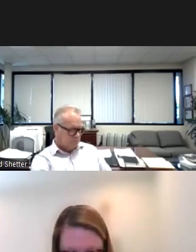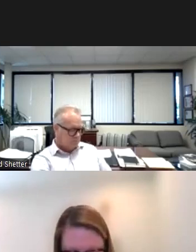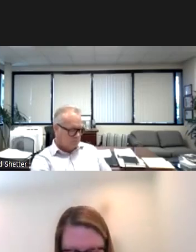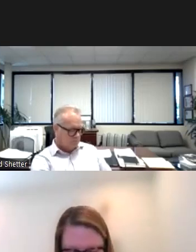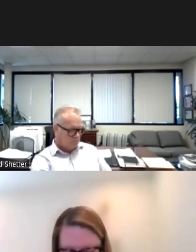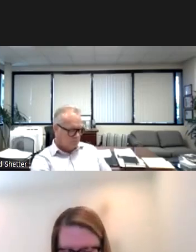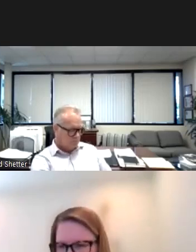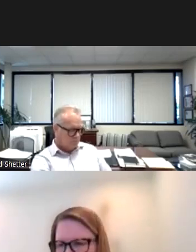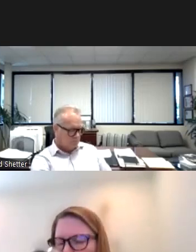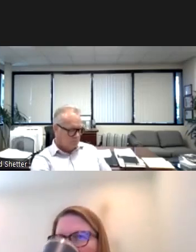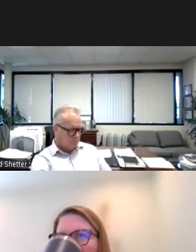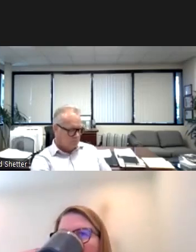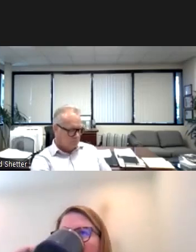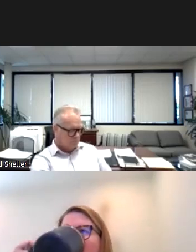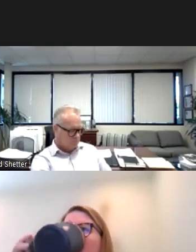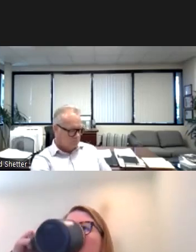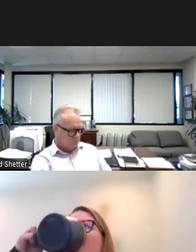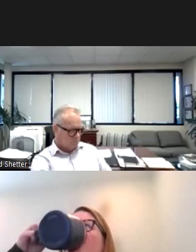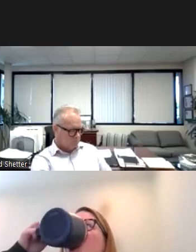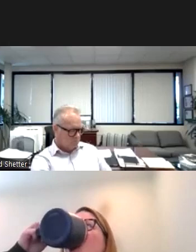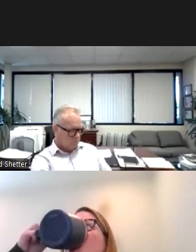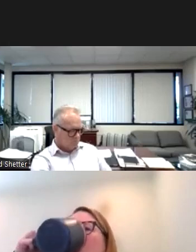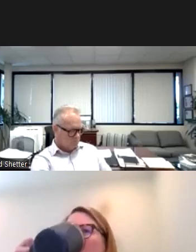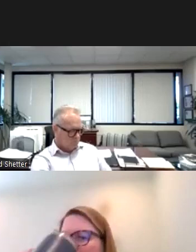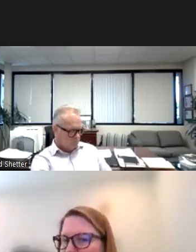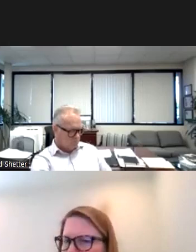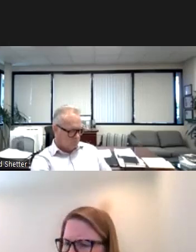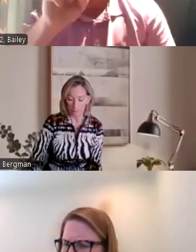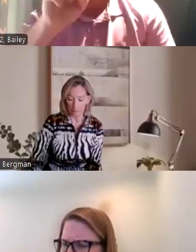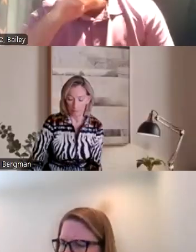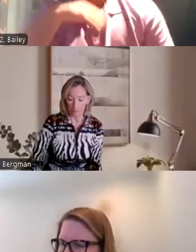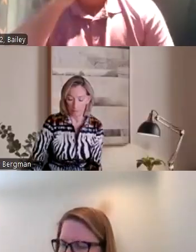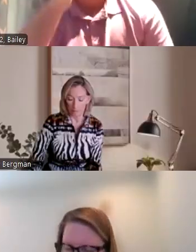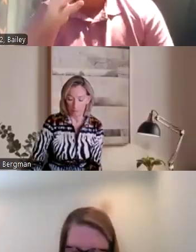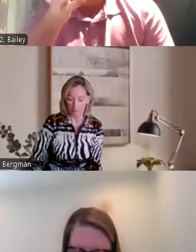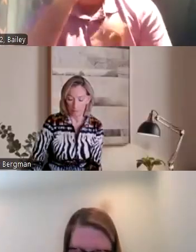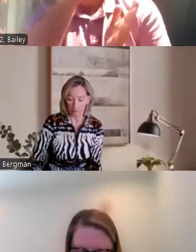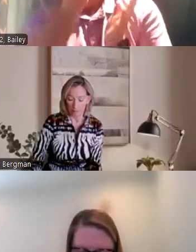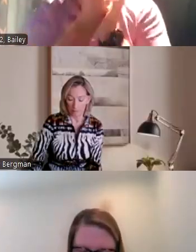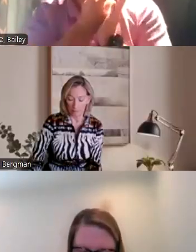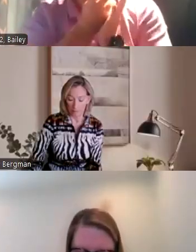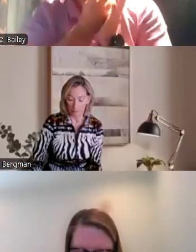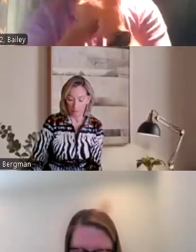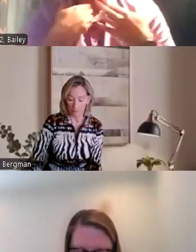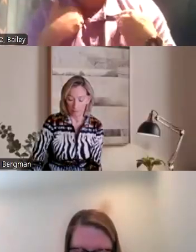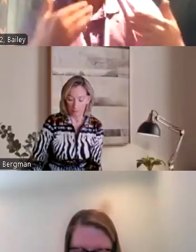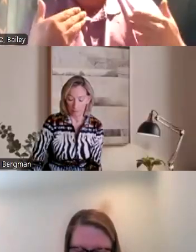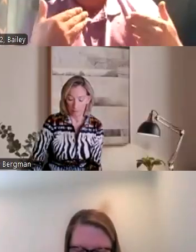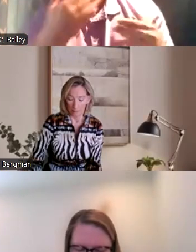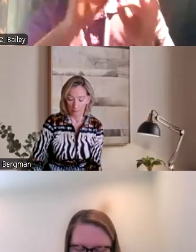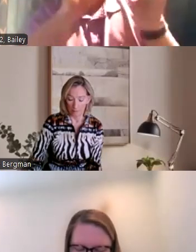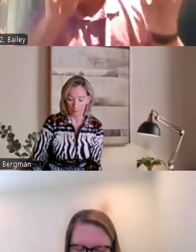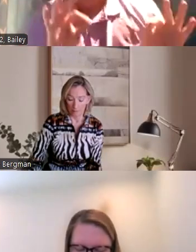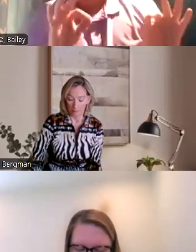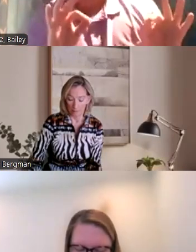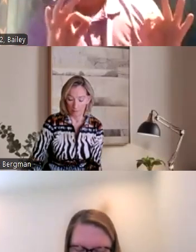by and large, the answer is going to be yes. We'll likely have to do, consent, get some sort of consent form from